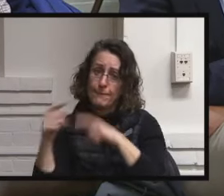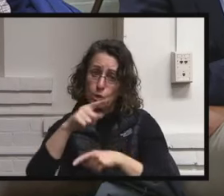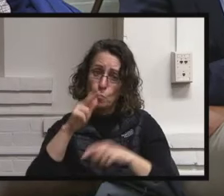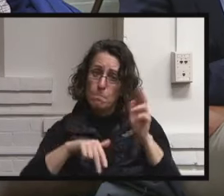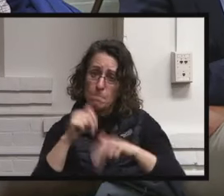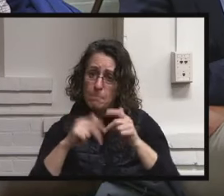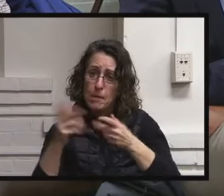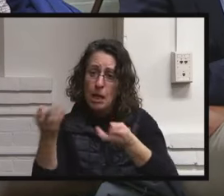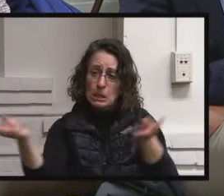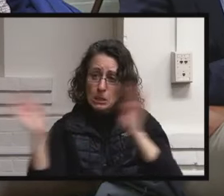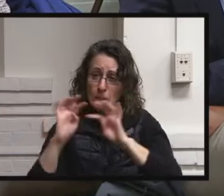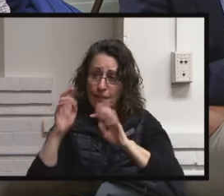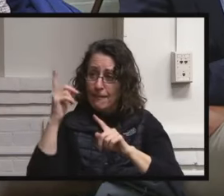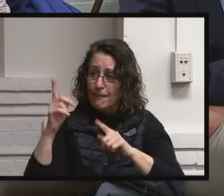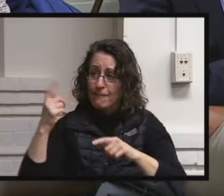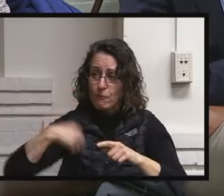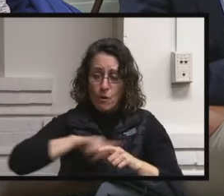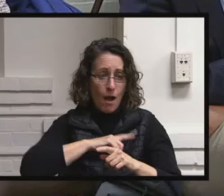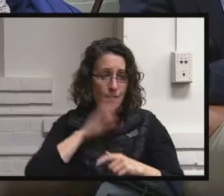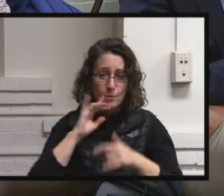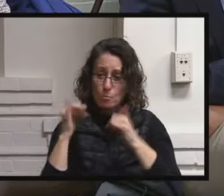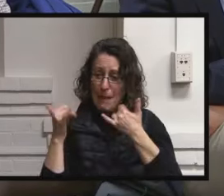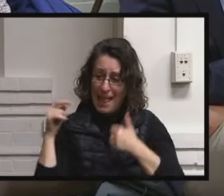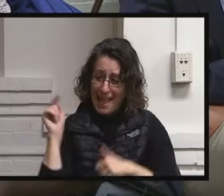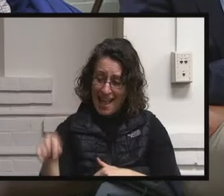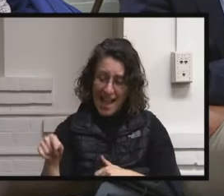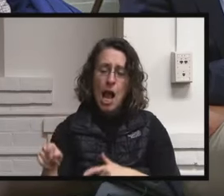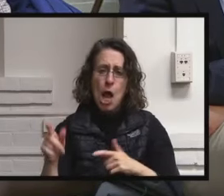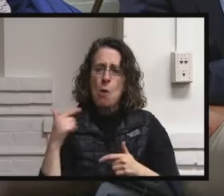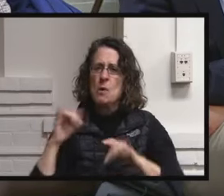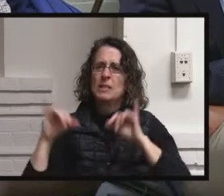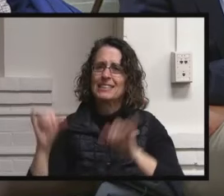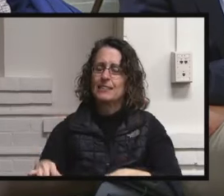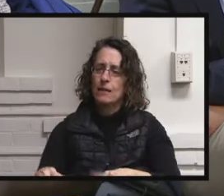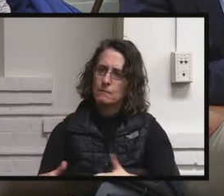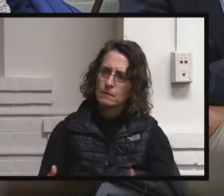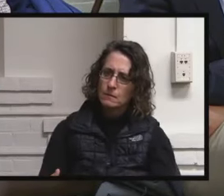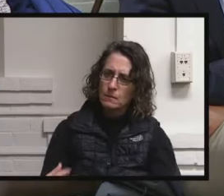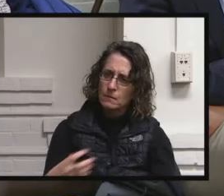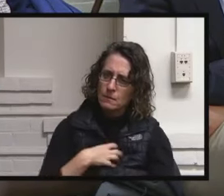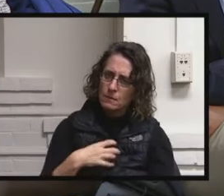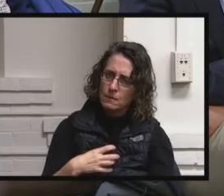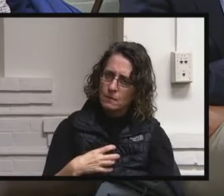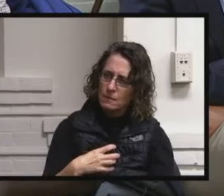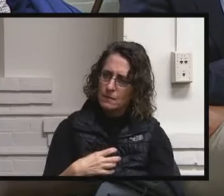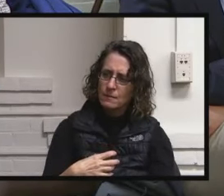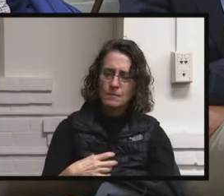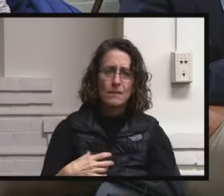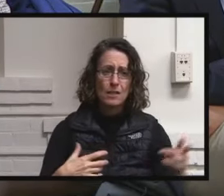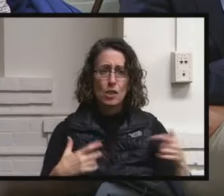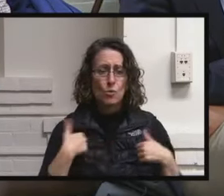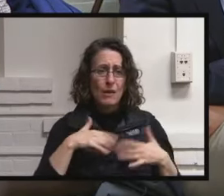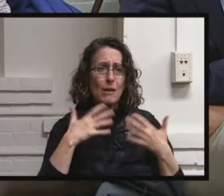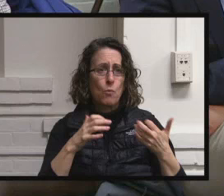I like that they're staying here. I like that the jobs are here. I have real concerns about using that